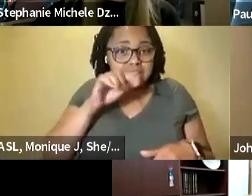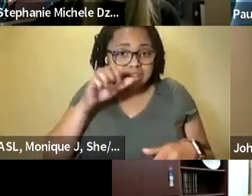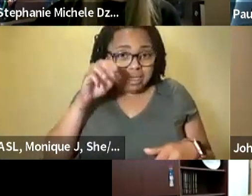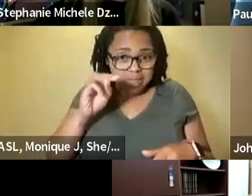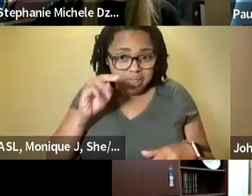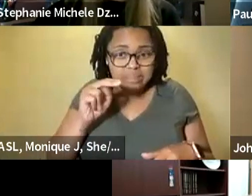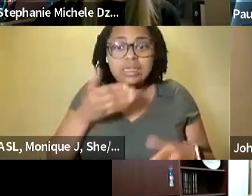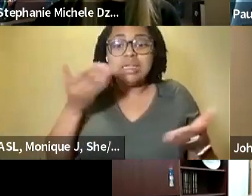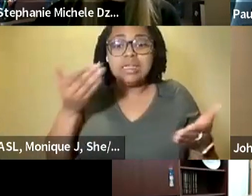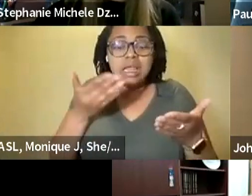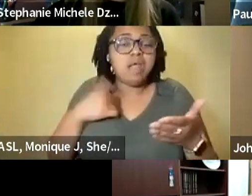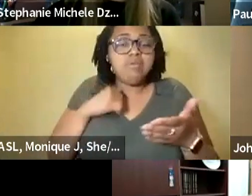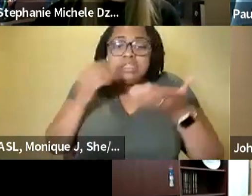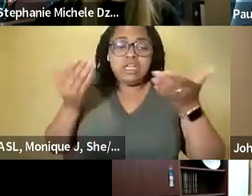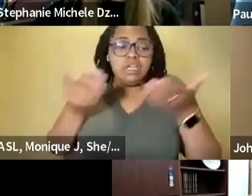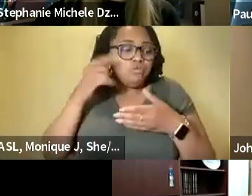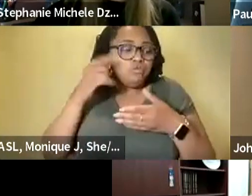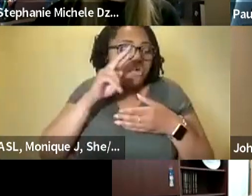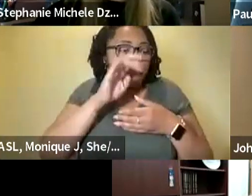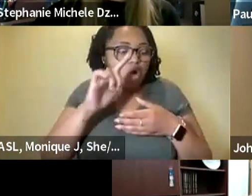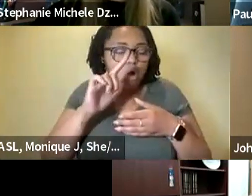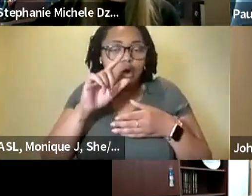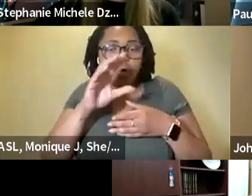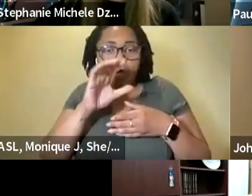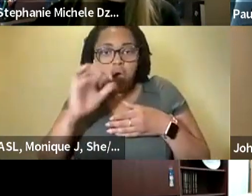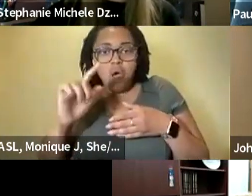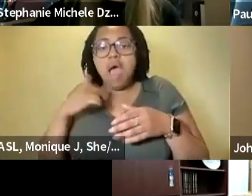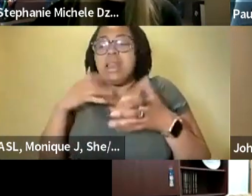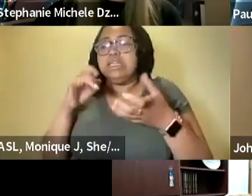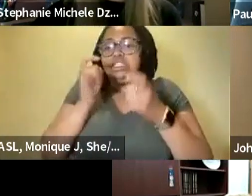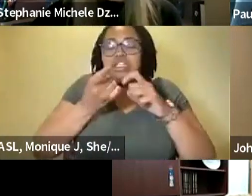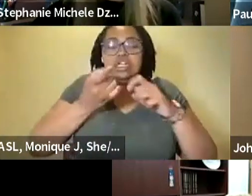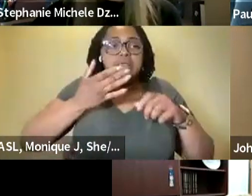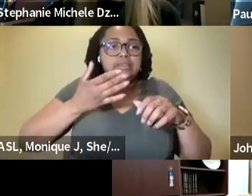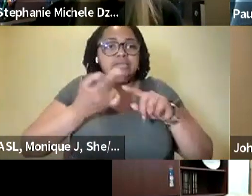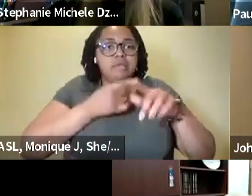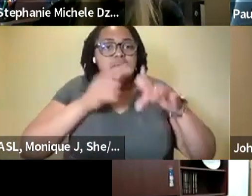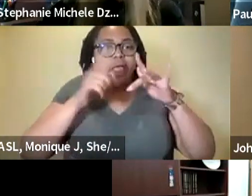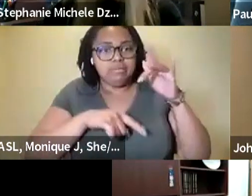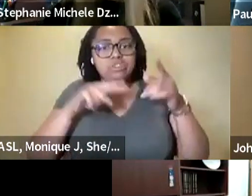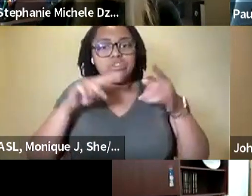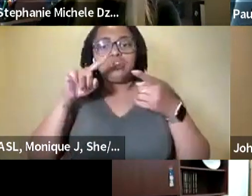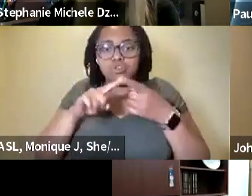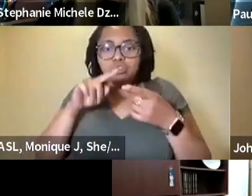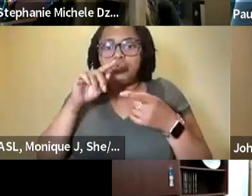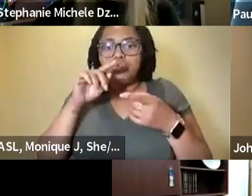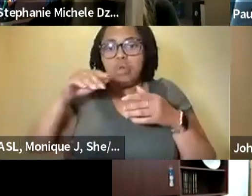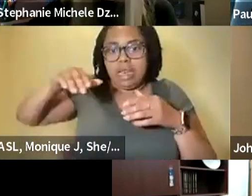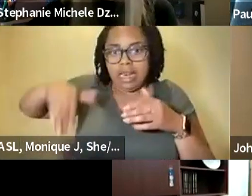call, so I'd like to have my status moved from absent to tardy, please. Thank you, Simmons.